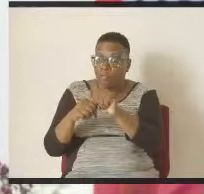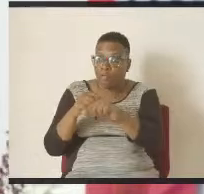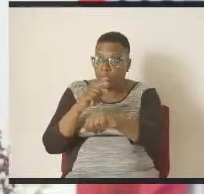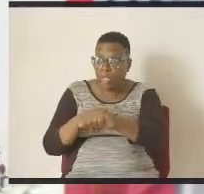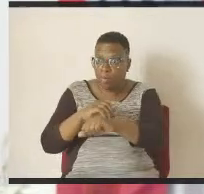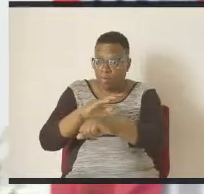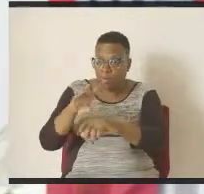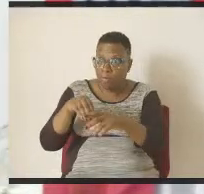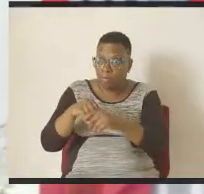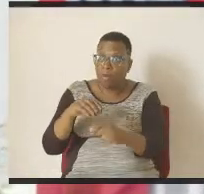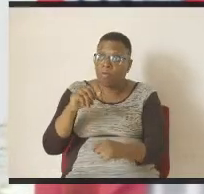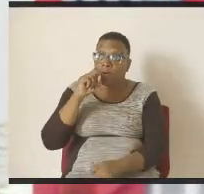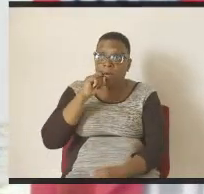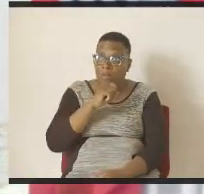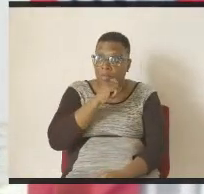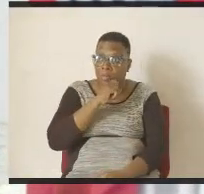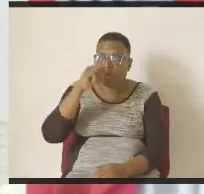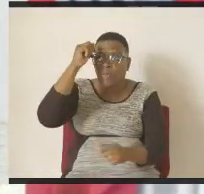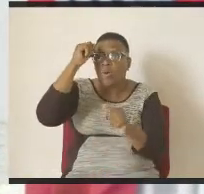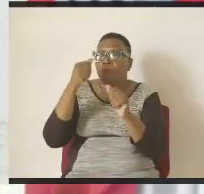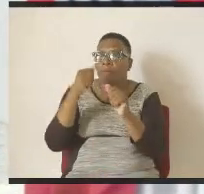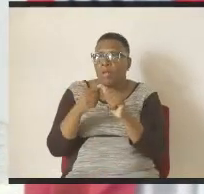Lord's table, we are reminded of that.